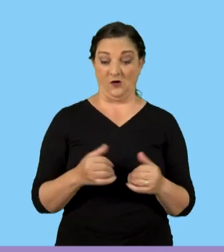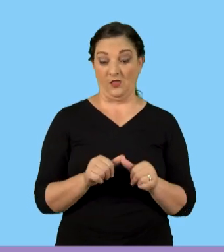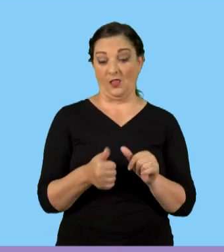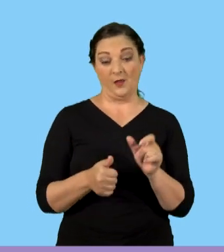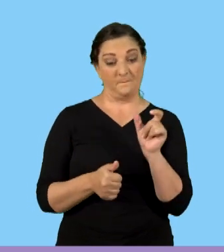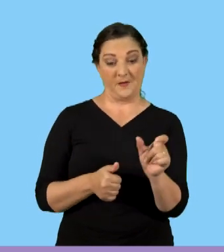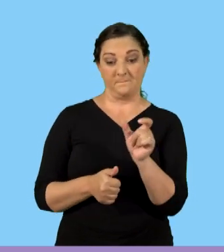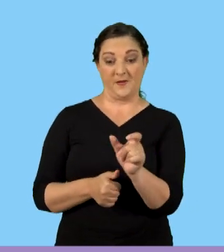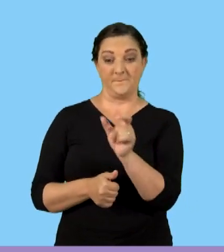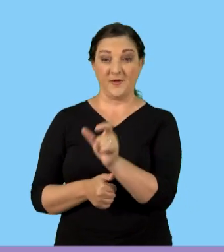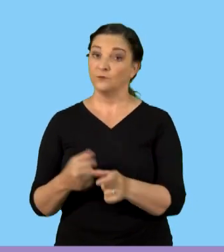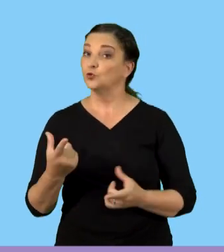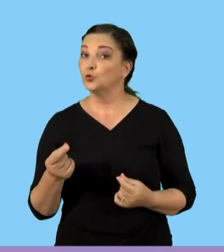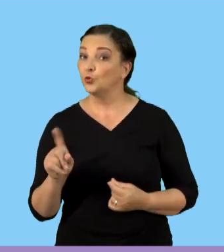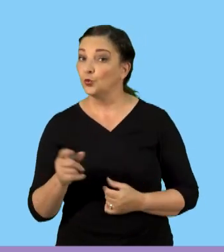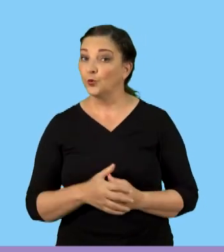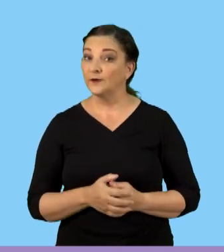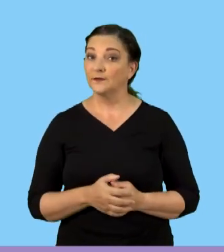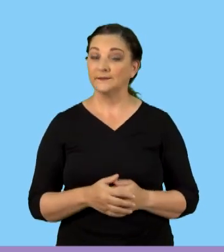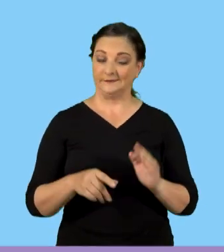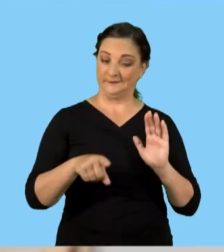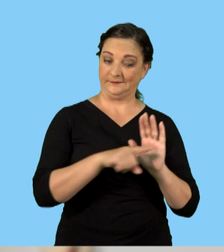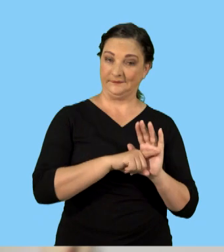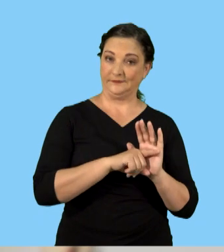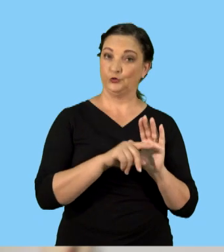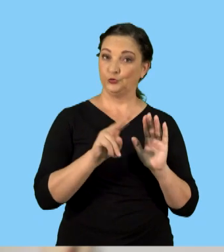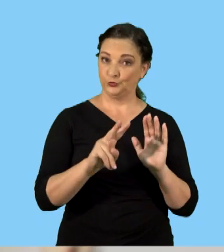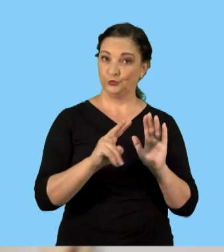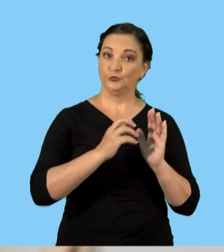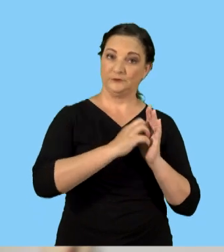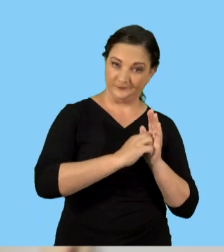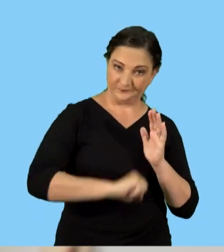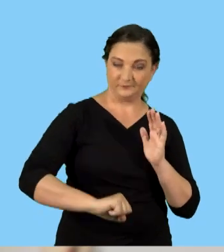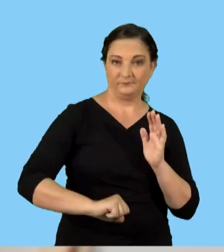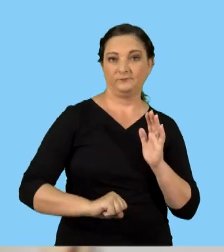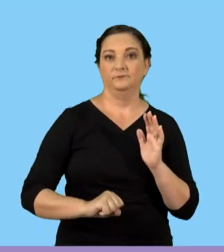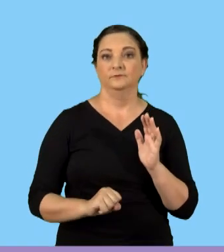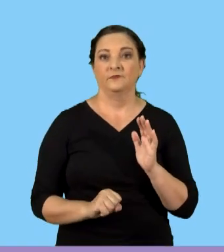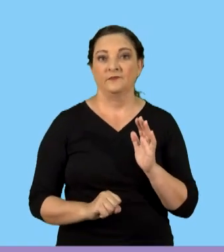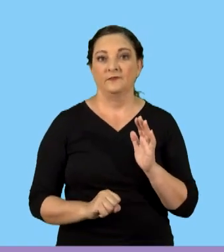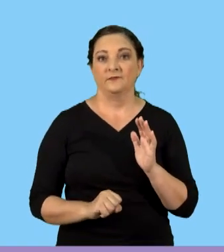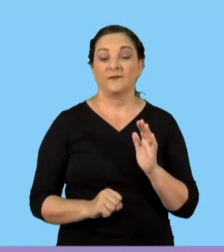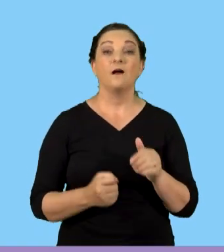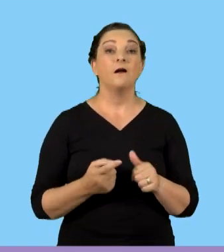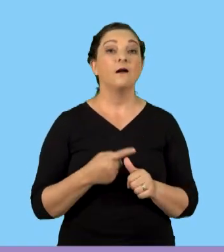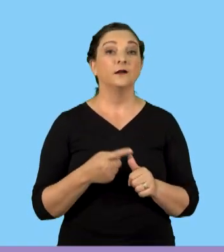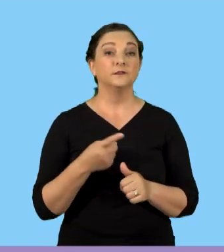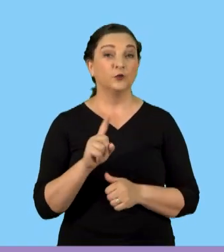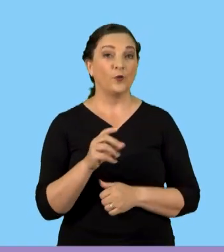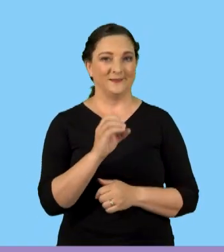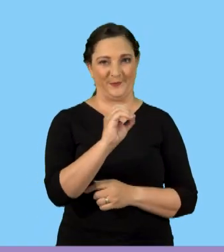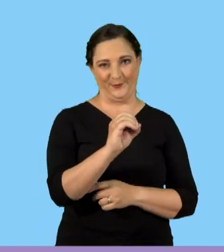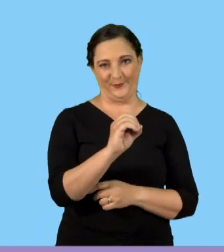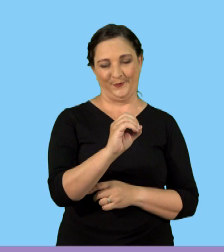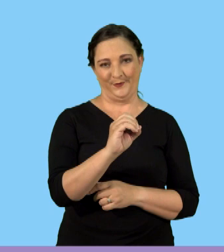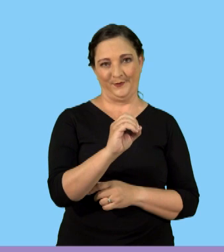us to get the next 3 terms, we need to continue subtracting this 2. So what is 2? Subtract 2, that will